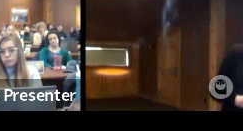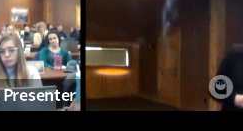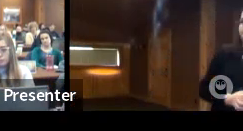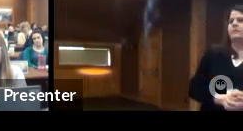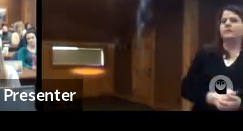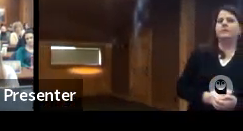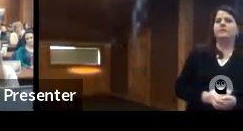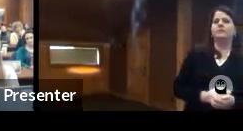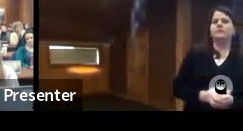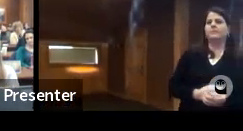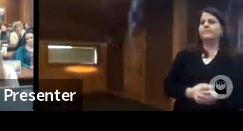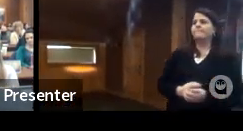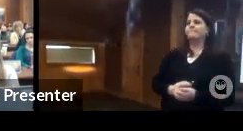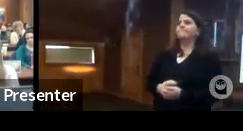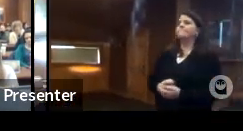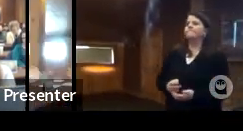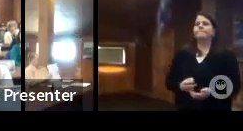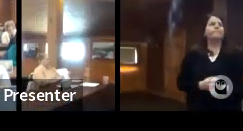it?